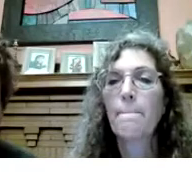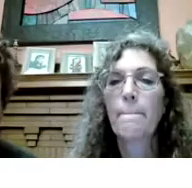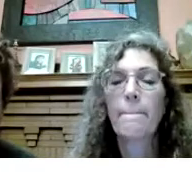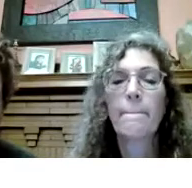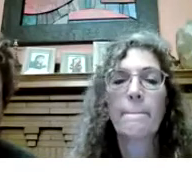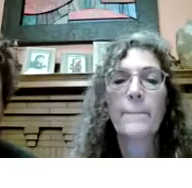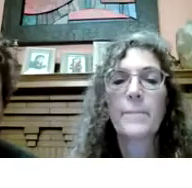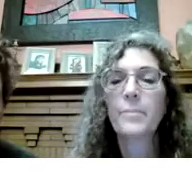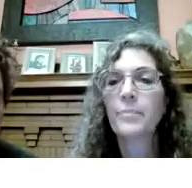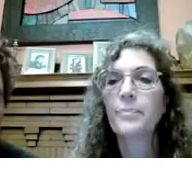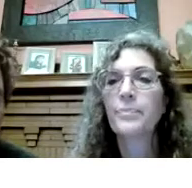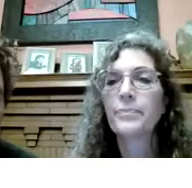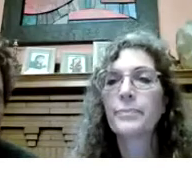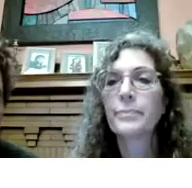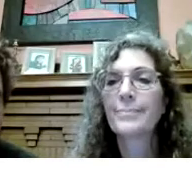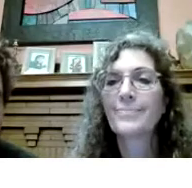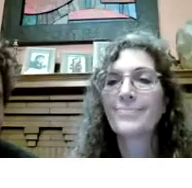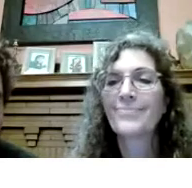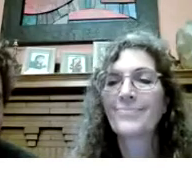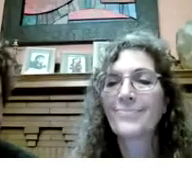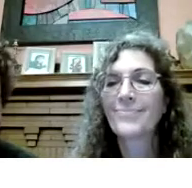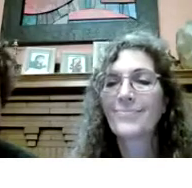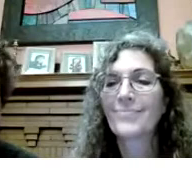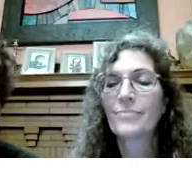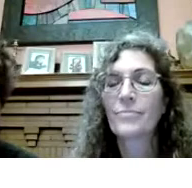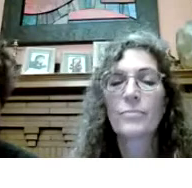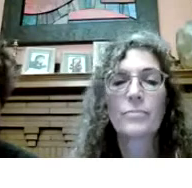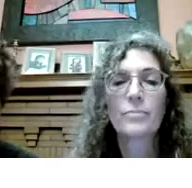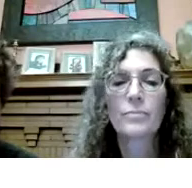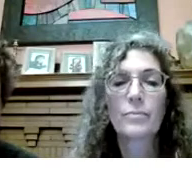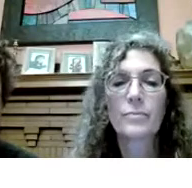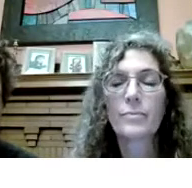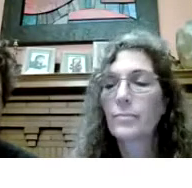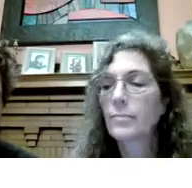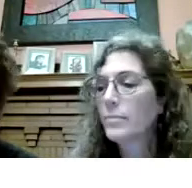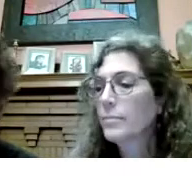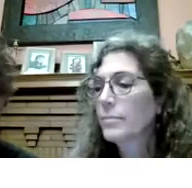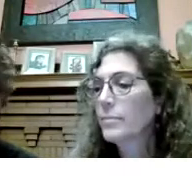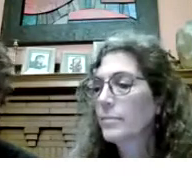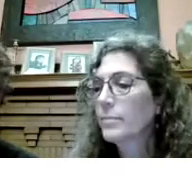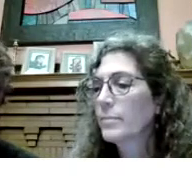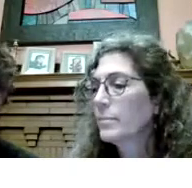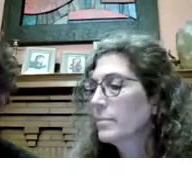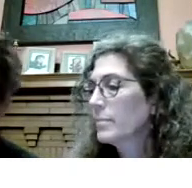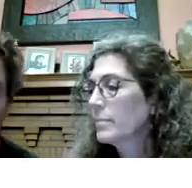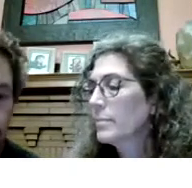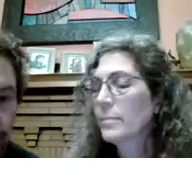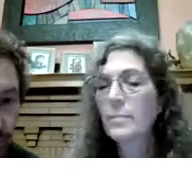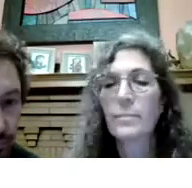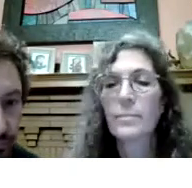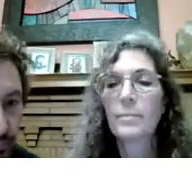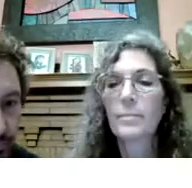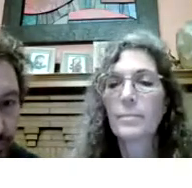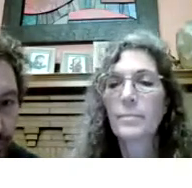Those were a lot of questions. The bike lane, so 4 feet is the minimum. 4